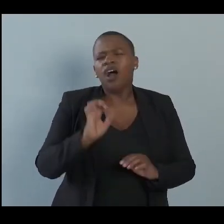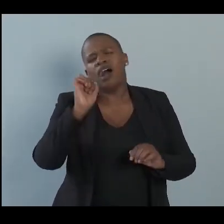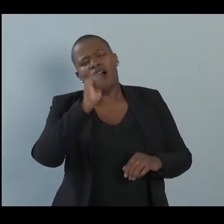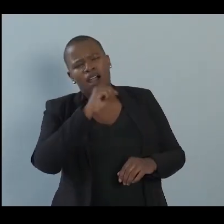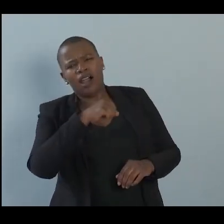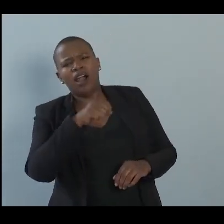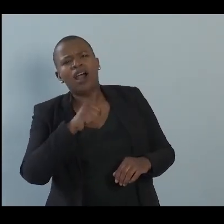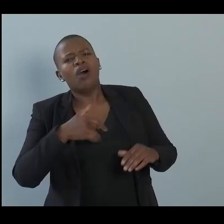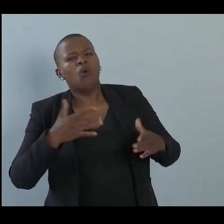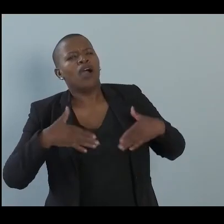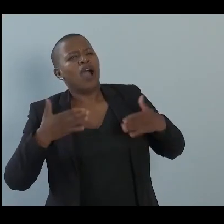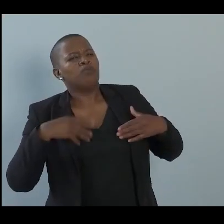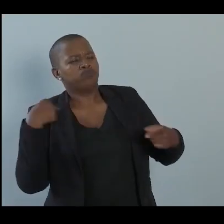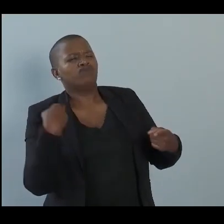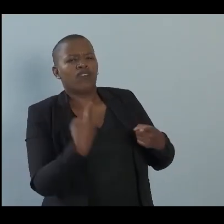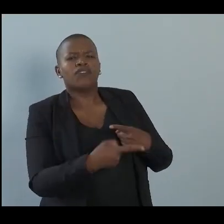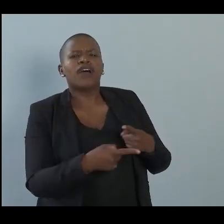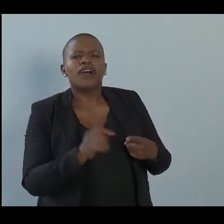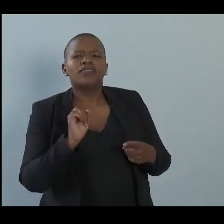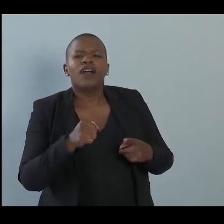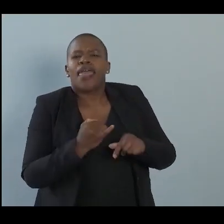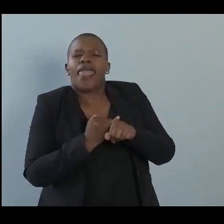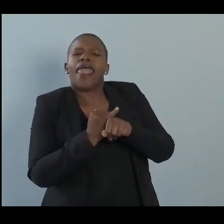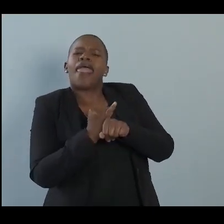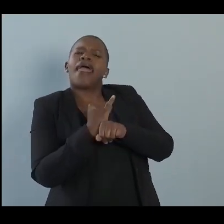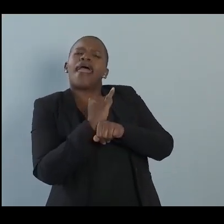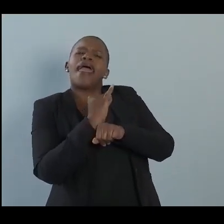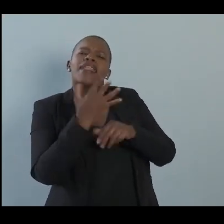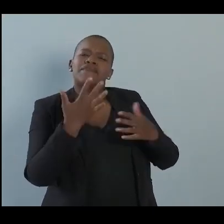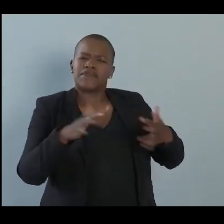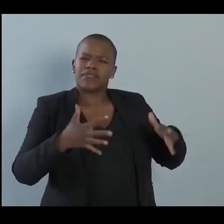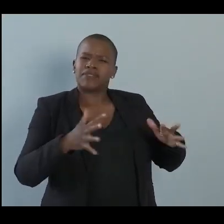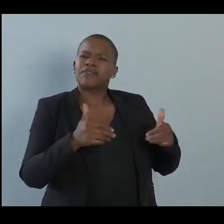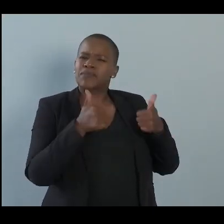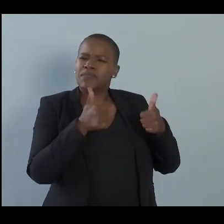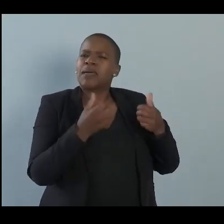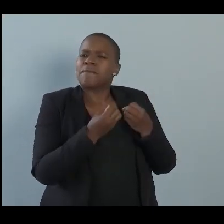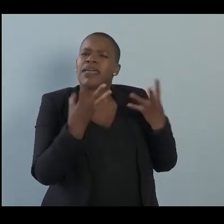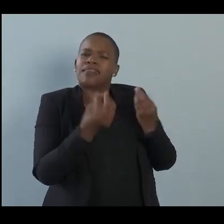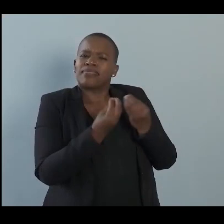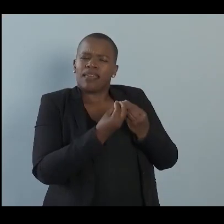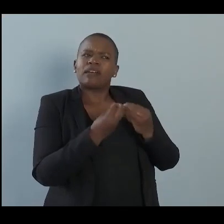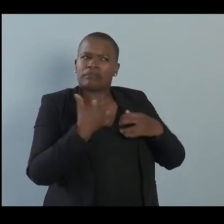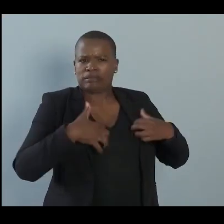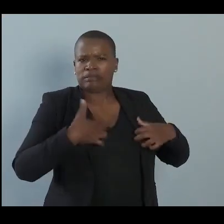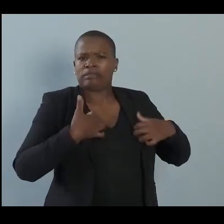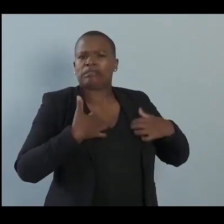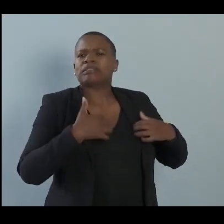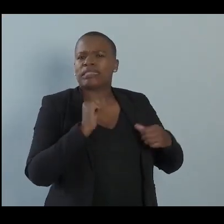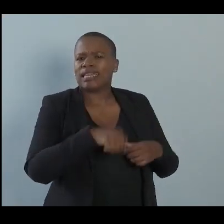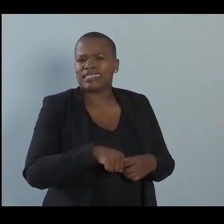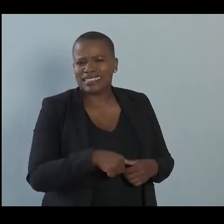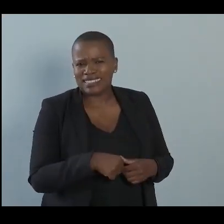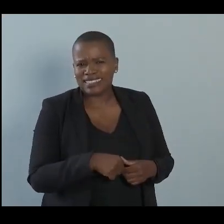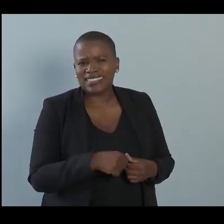progress. It is still early days in our journey. We've got a lot to look forward to. Really strong